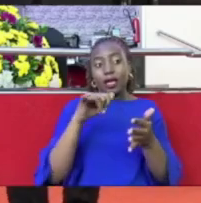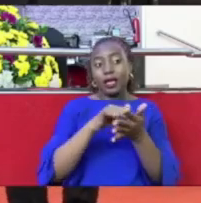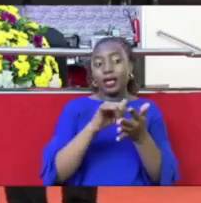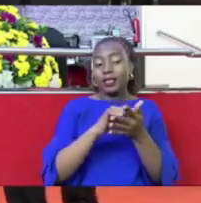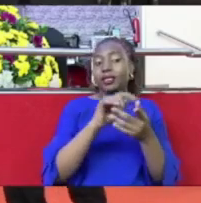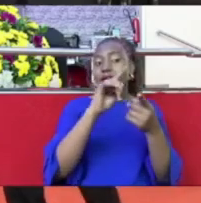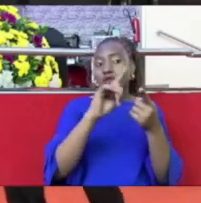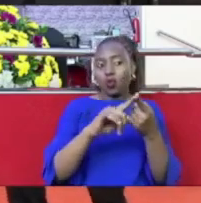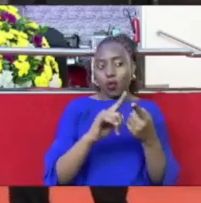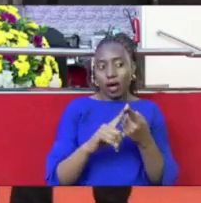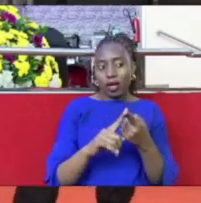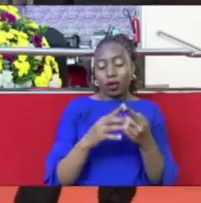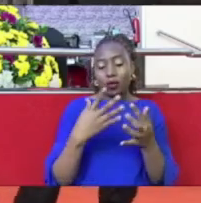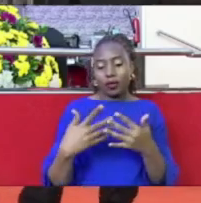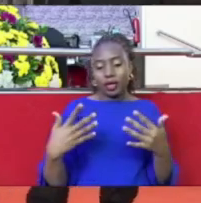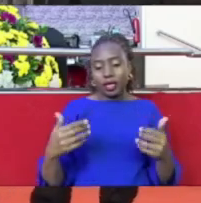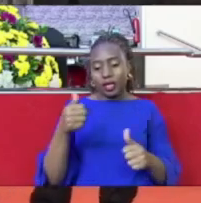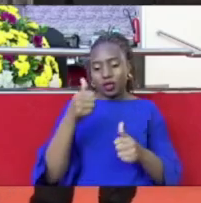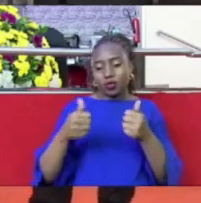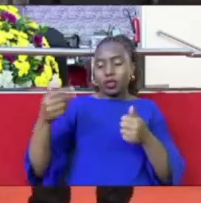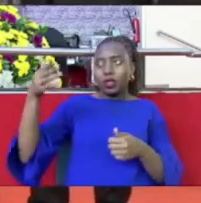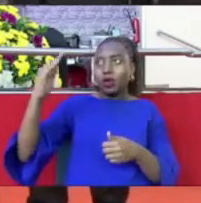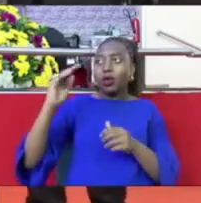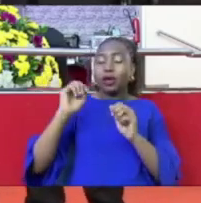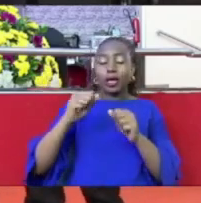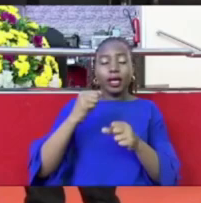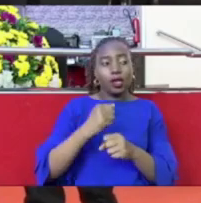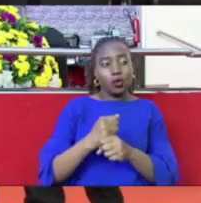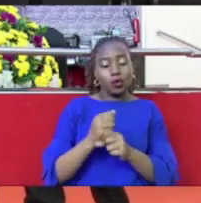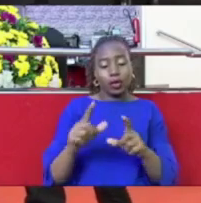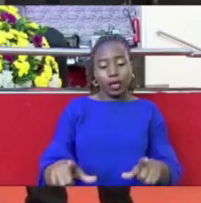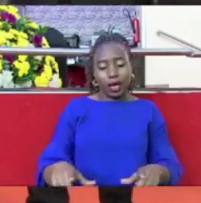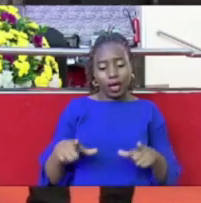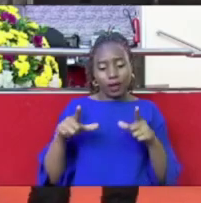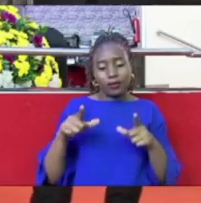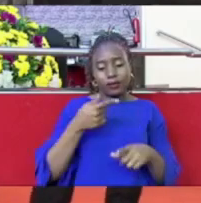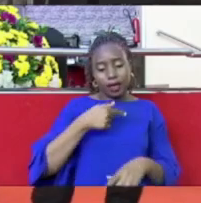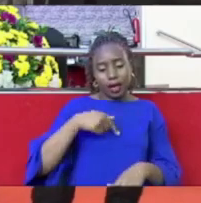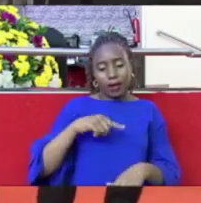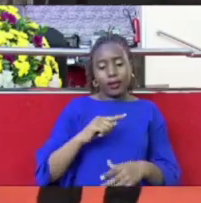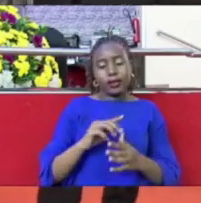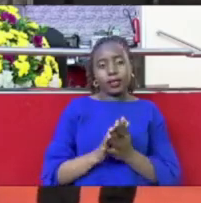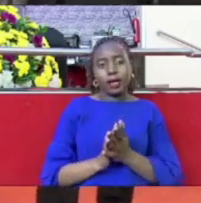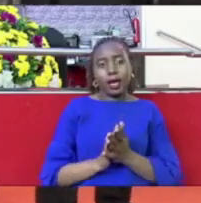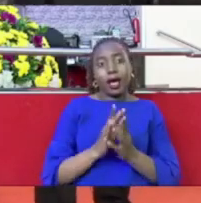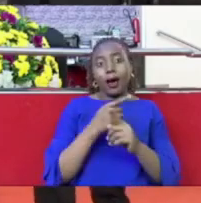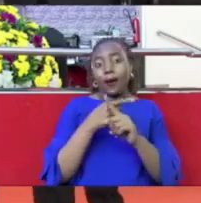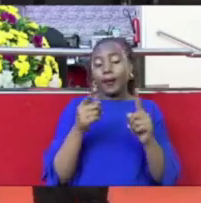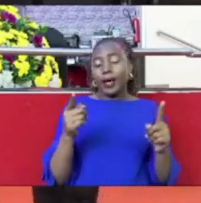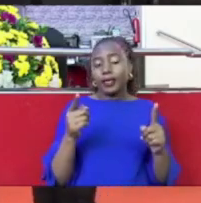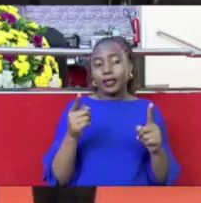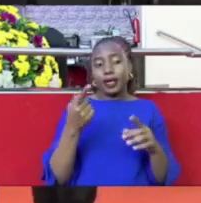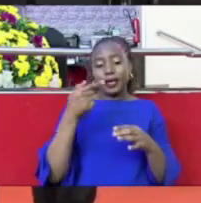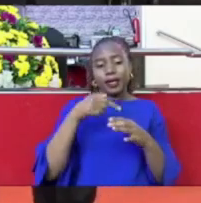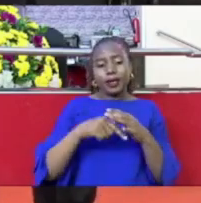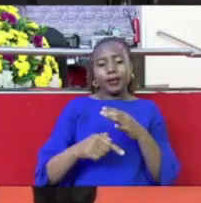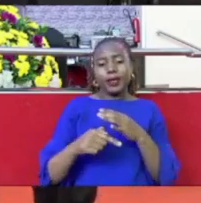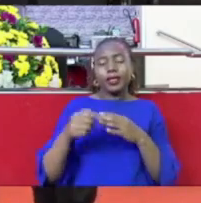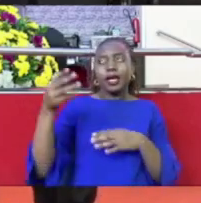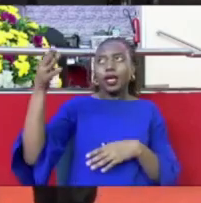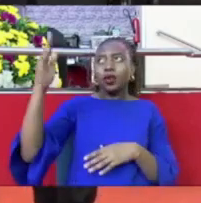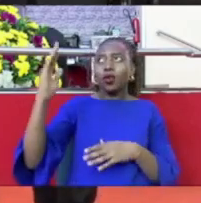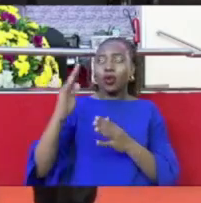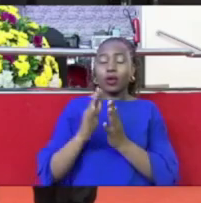jambo moja pekee. Things that God can do in our lives. Kati ya mambo mengi ambayo Mungu anaweza kufanya katika maisha yetu. But deep inside God is expecting